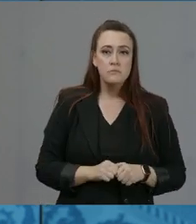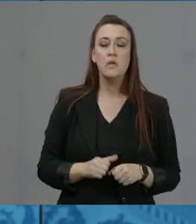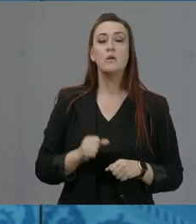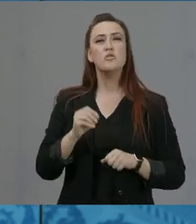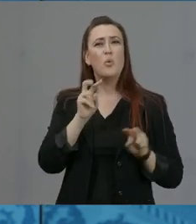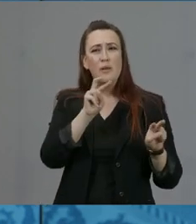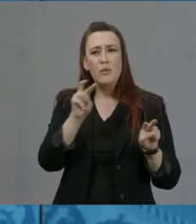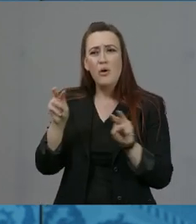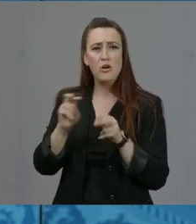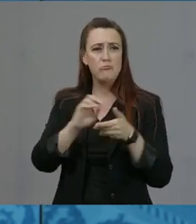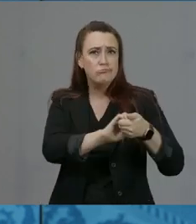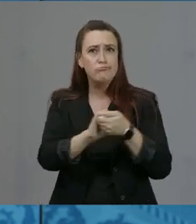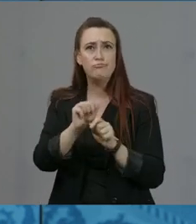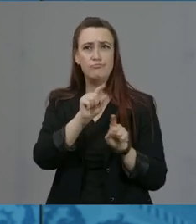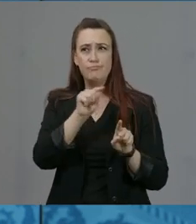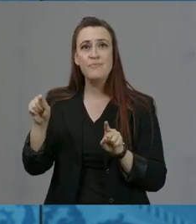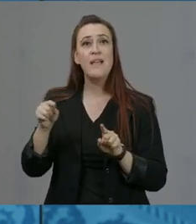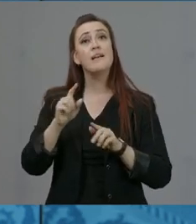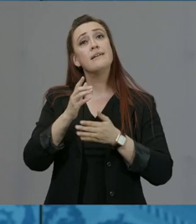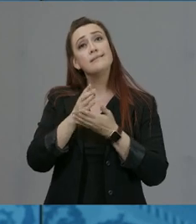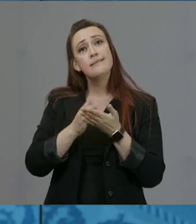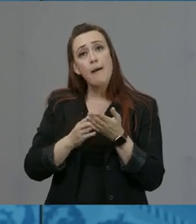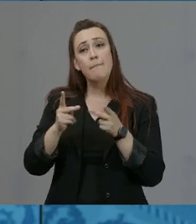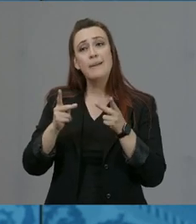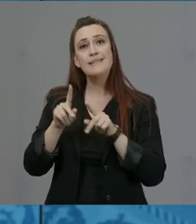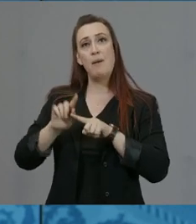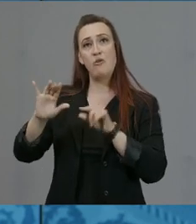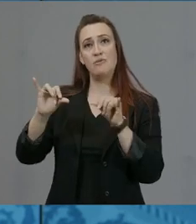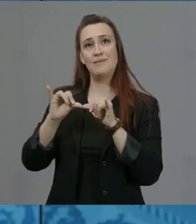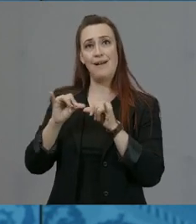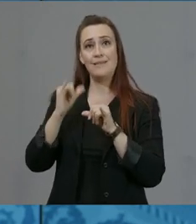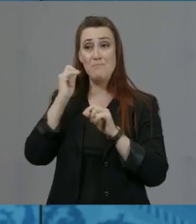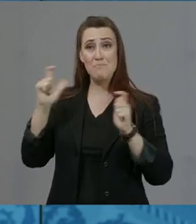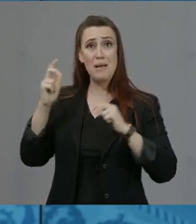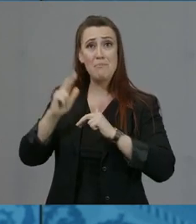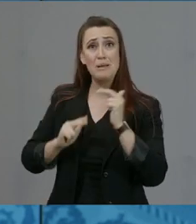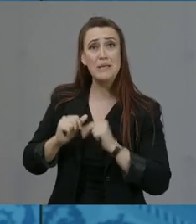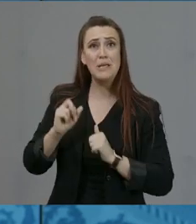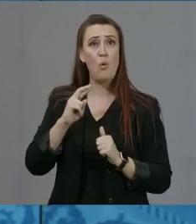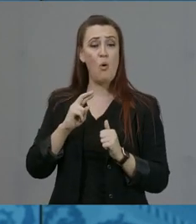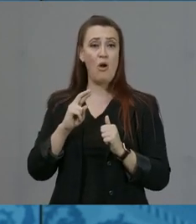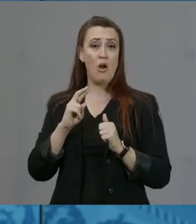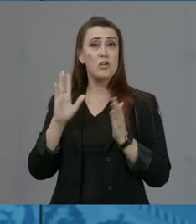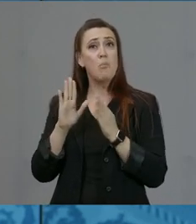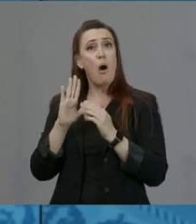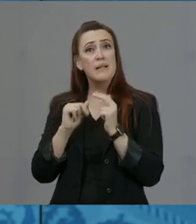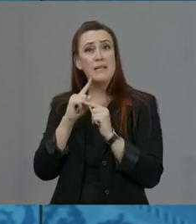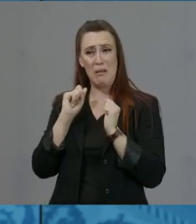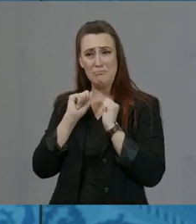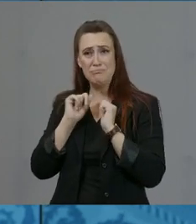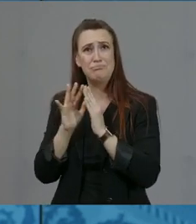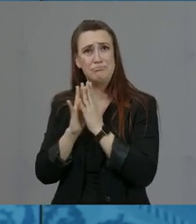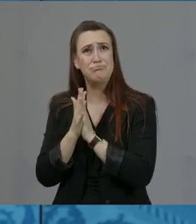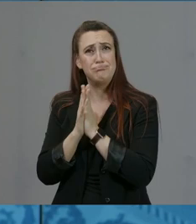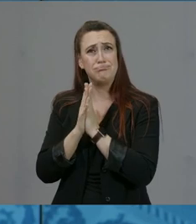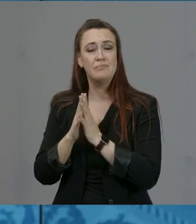size of the establishment is how we're making some of these decisions, because we're still very